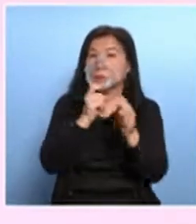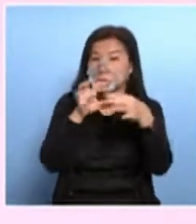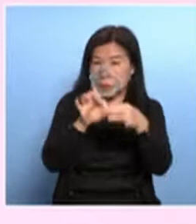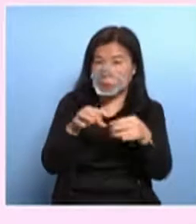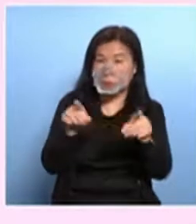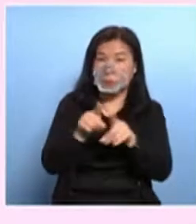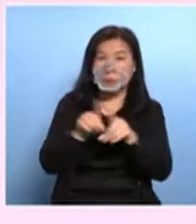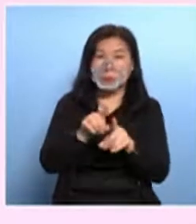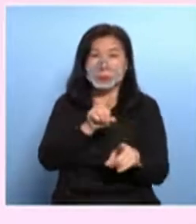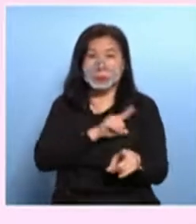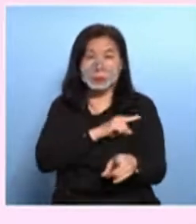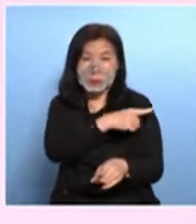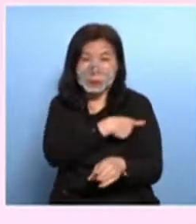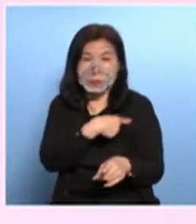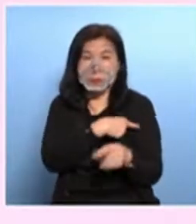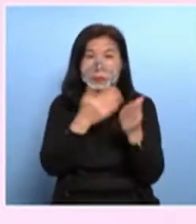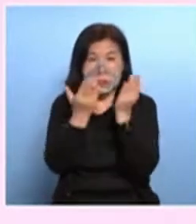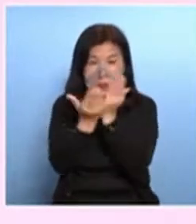healthcare.